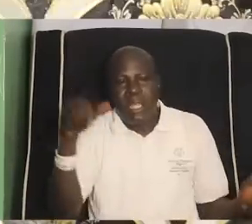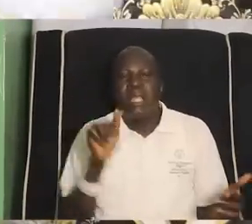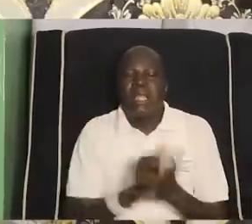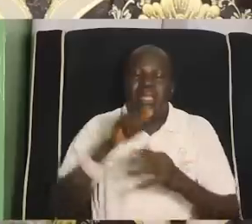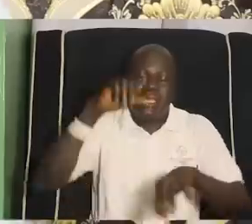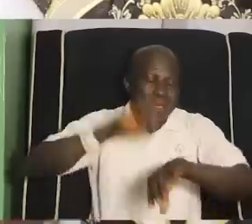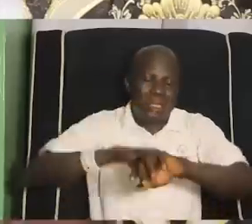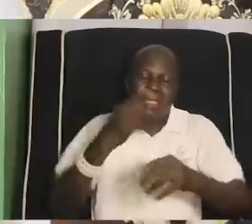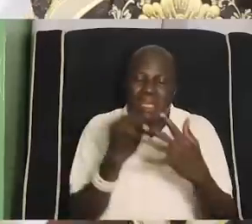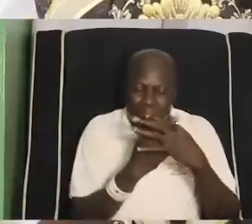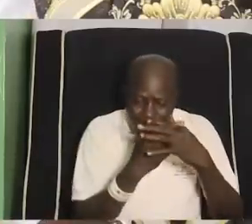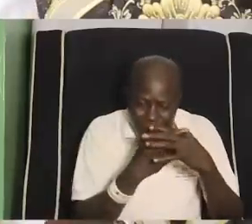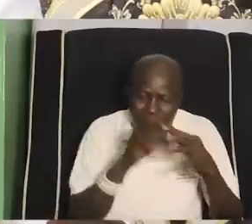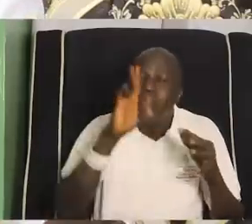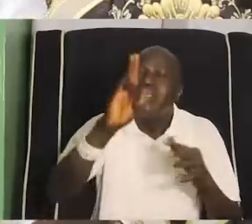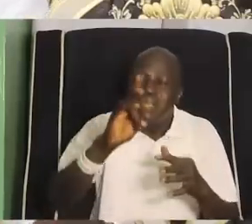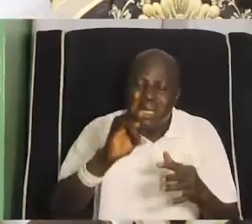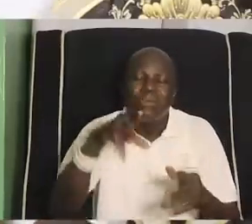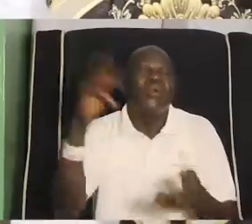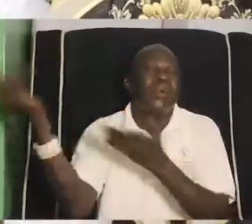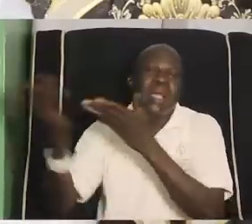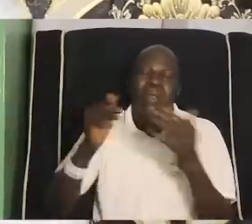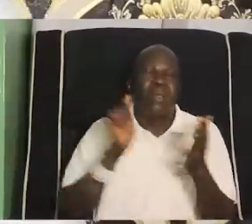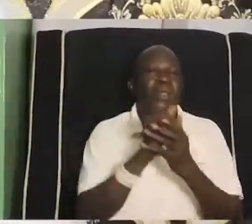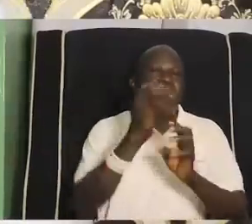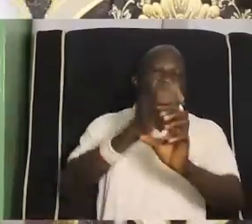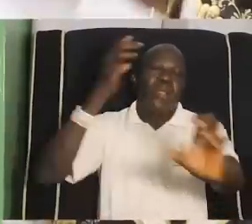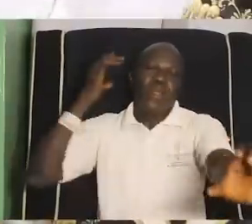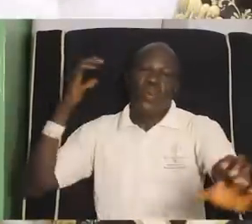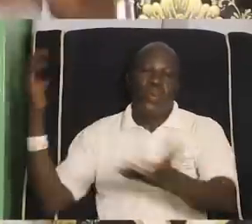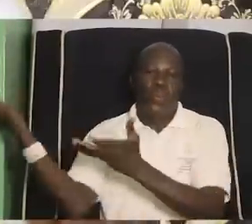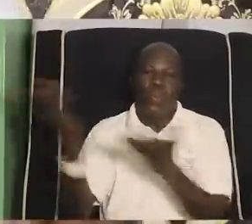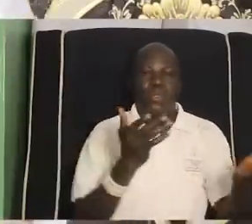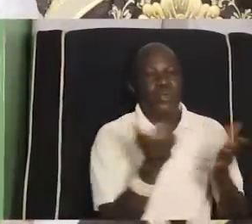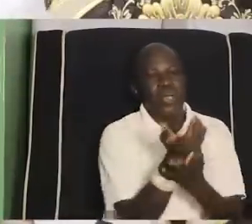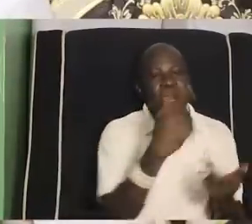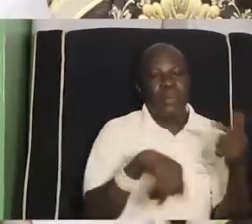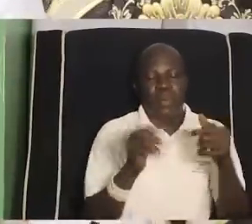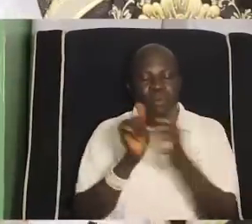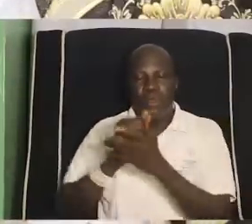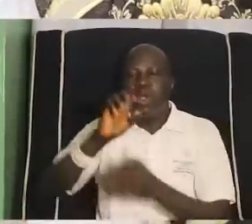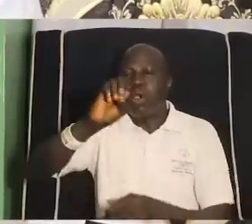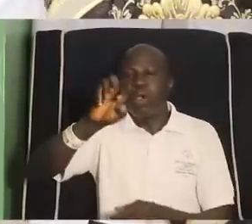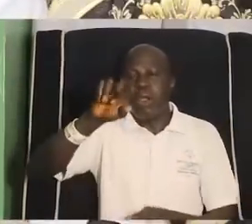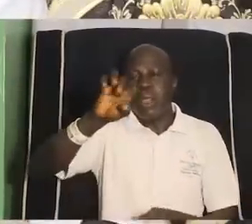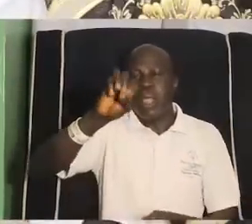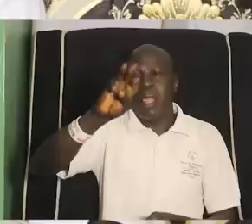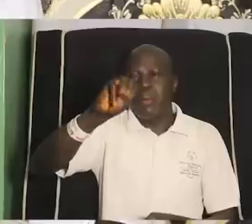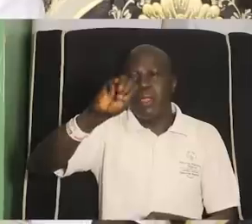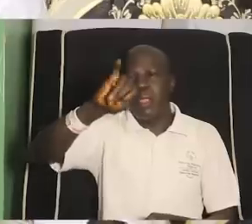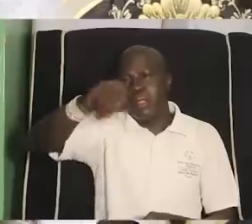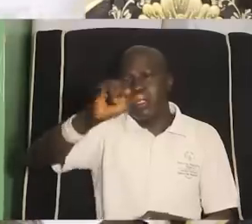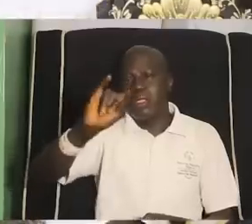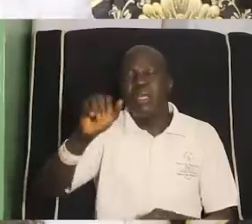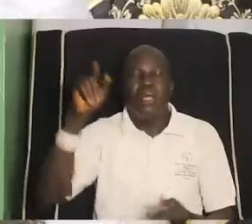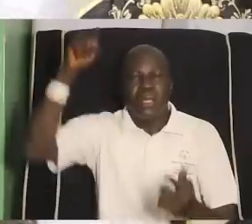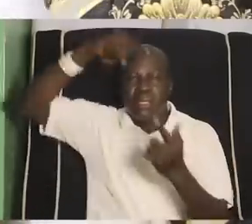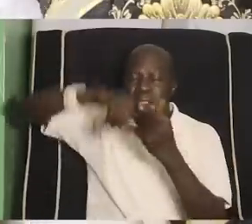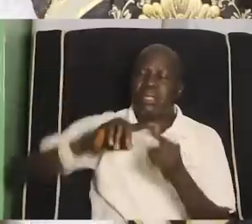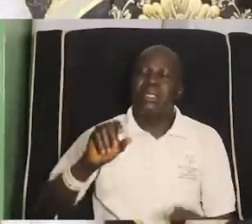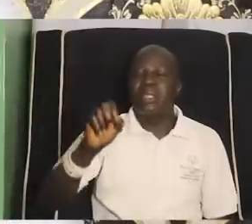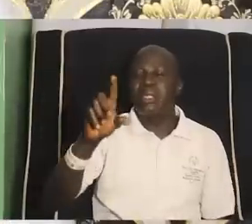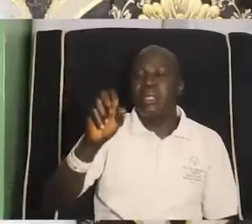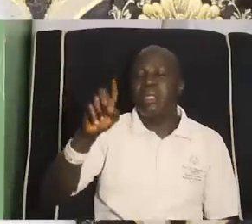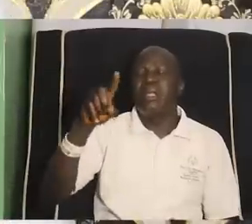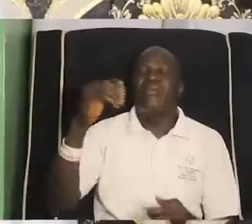make day. From some people. No, come to my choir with me. The boss will be. What is church? That's your remedy. From a remedy. Kitty, they have more color.